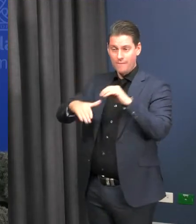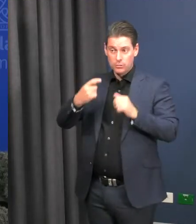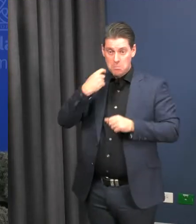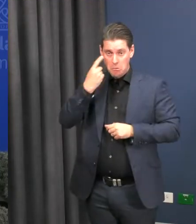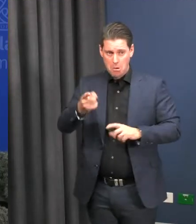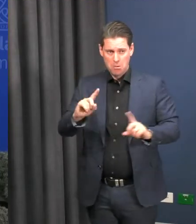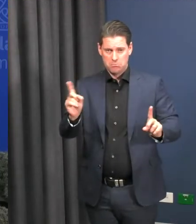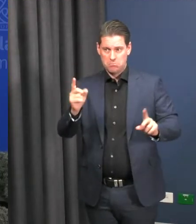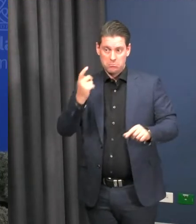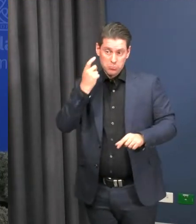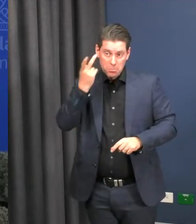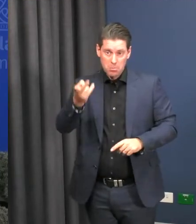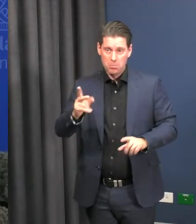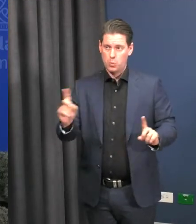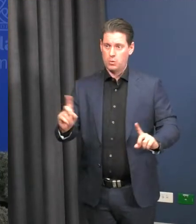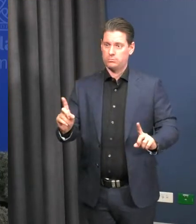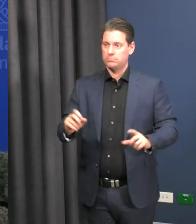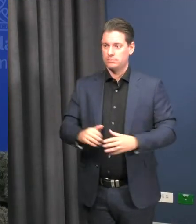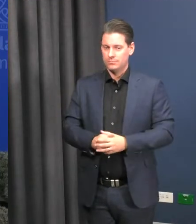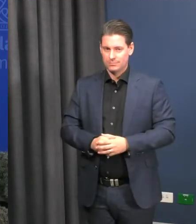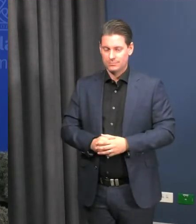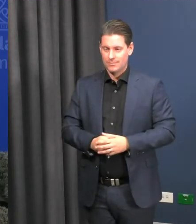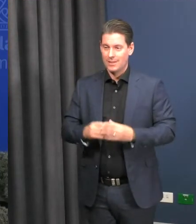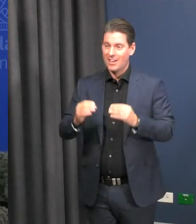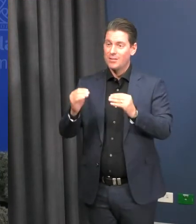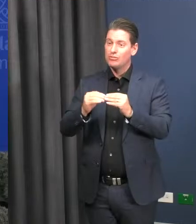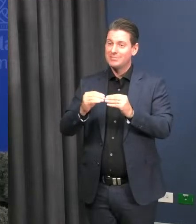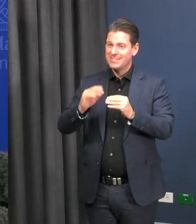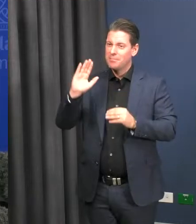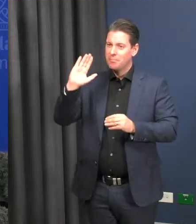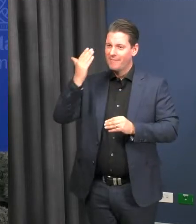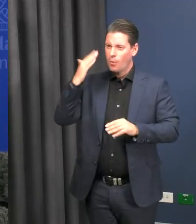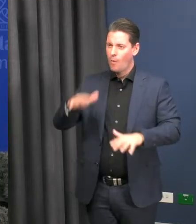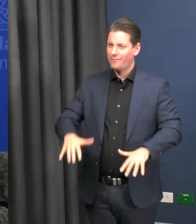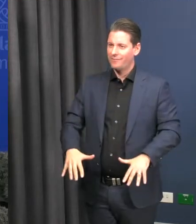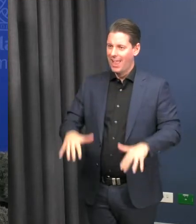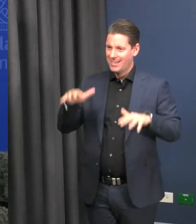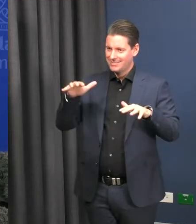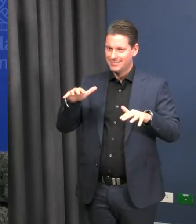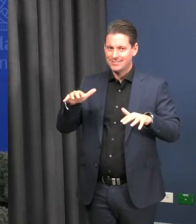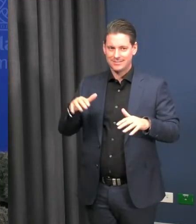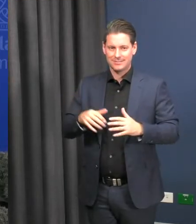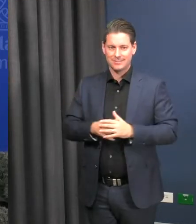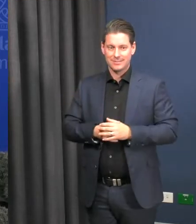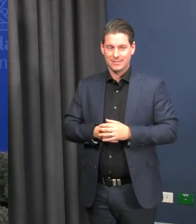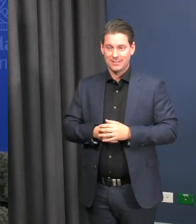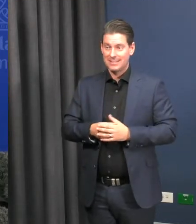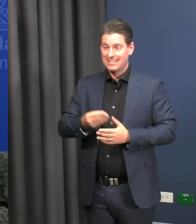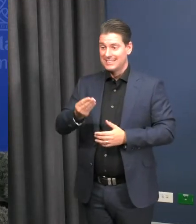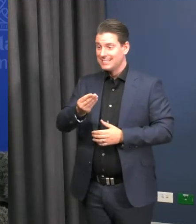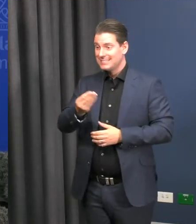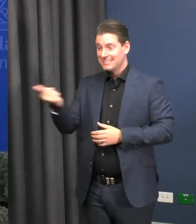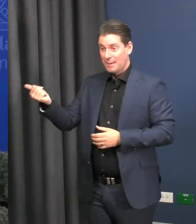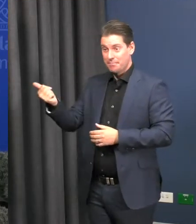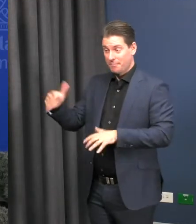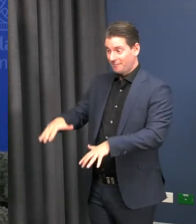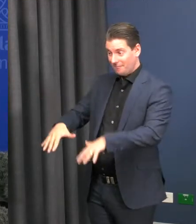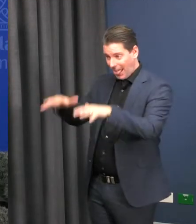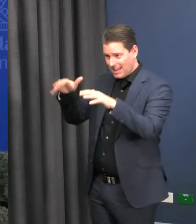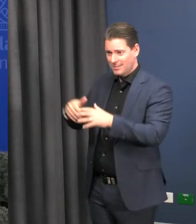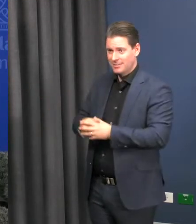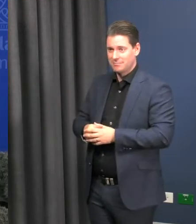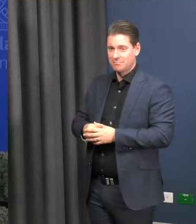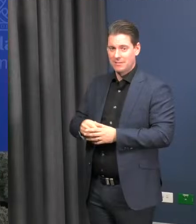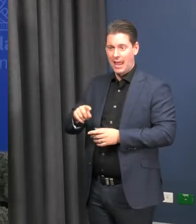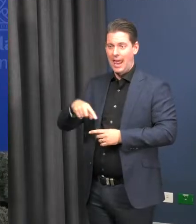like. Now, when there has been flooding in Brisbane in the past, some parts of the city have been impacted, other parts have